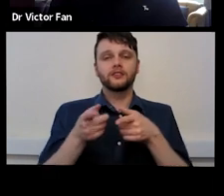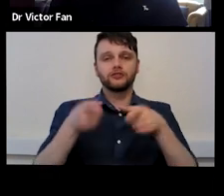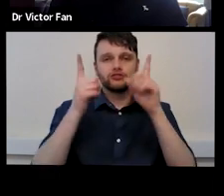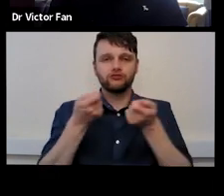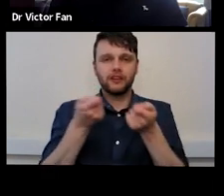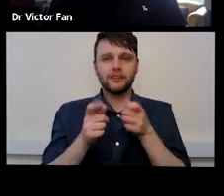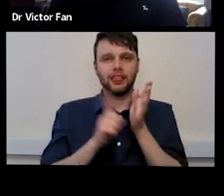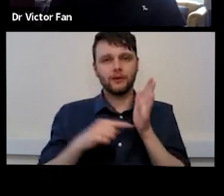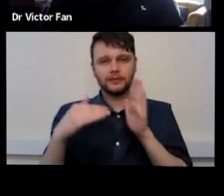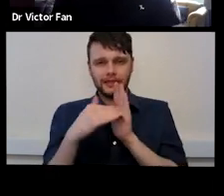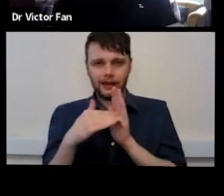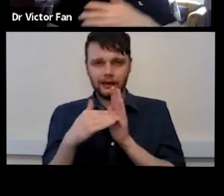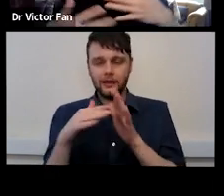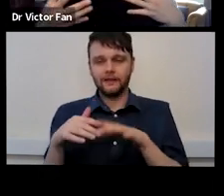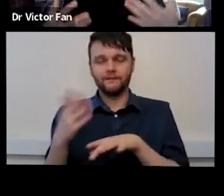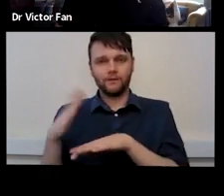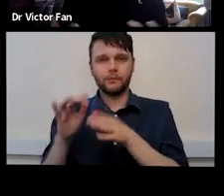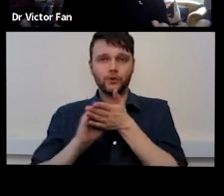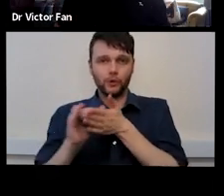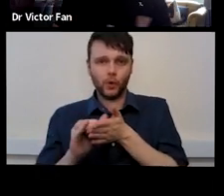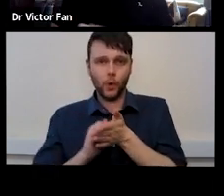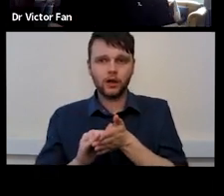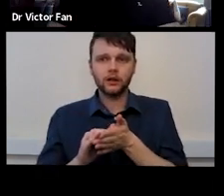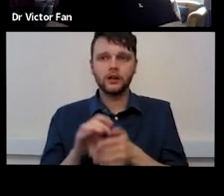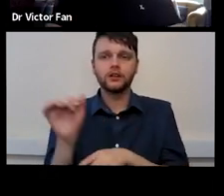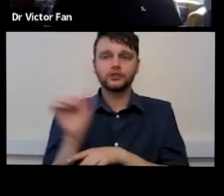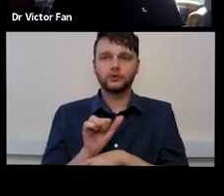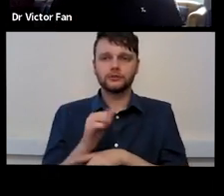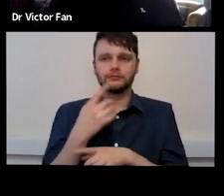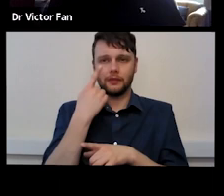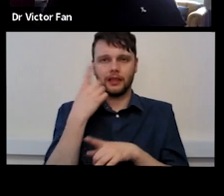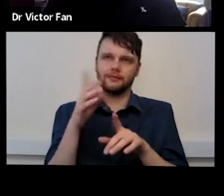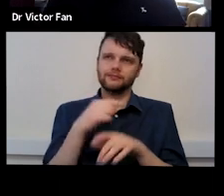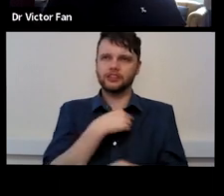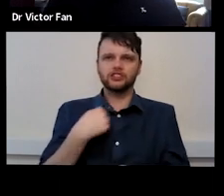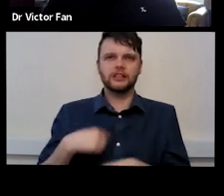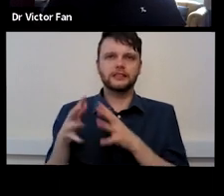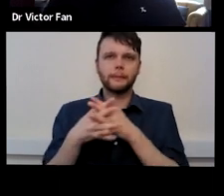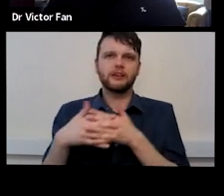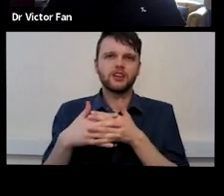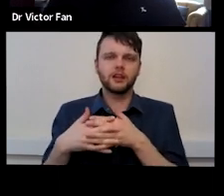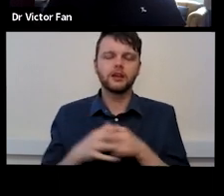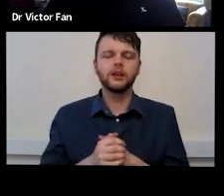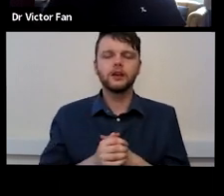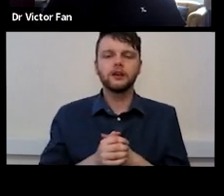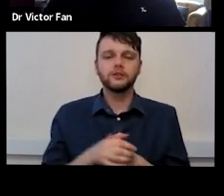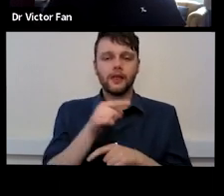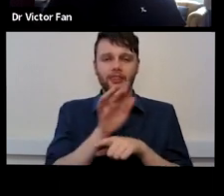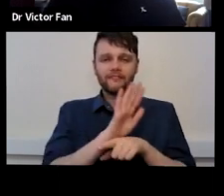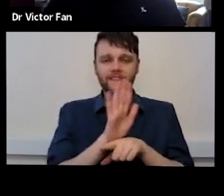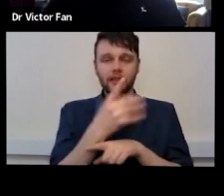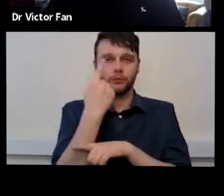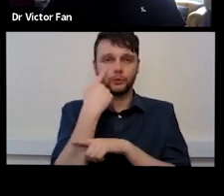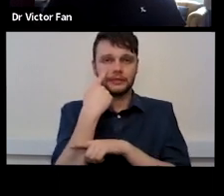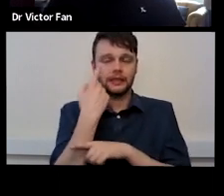so nowadays we would say that he should be considered Chinese American. And so in the film, you would see